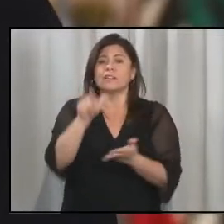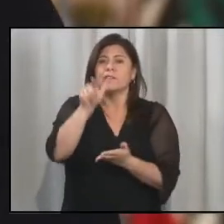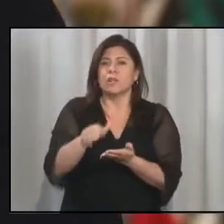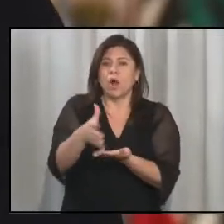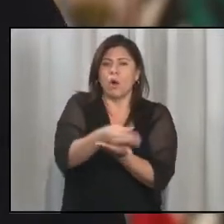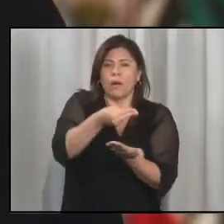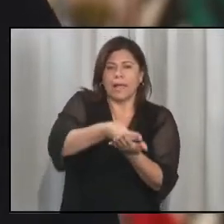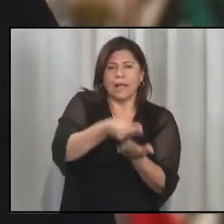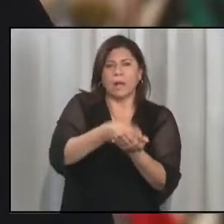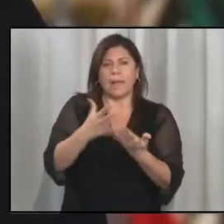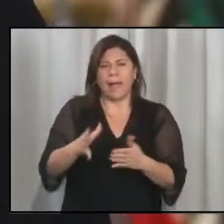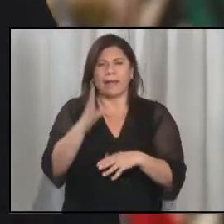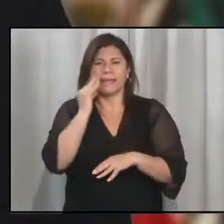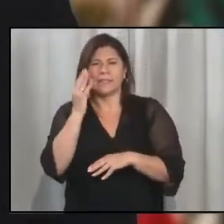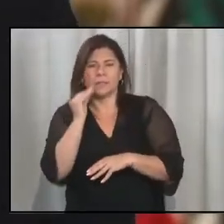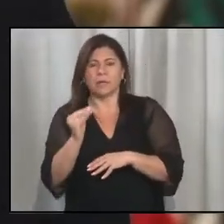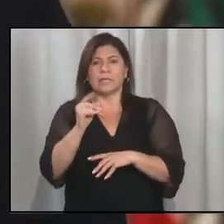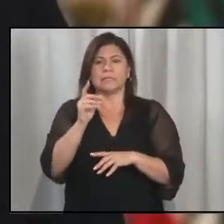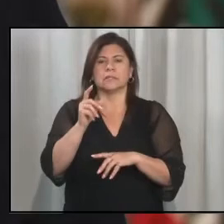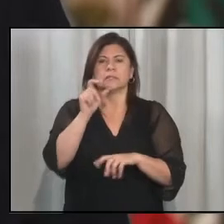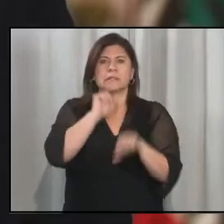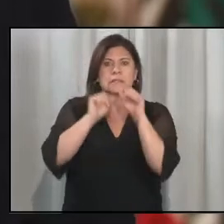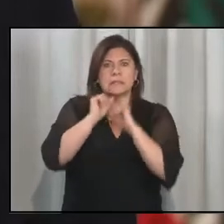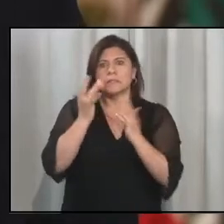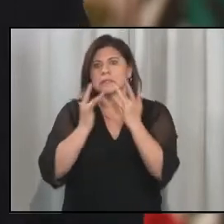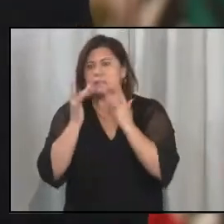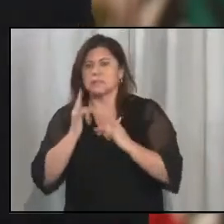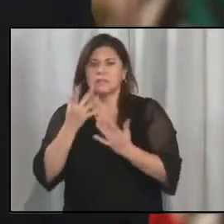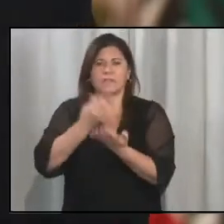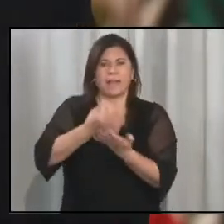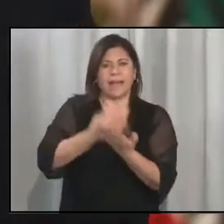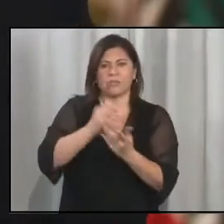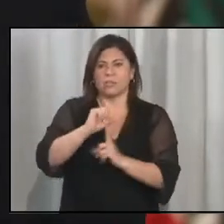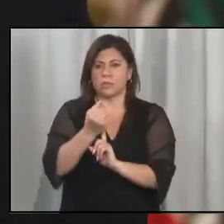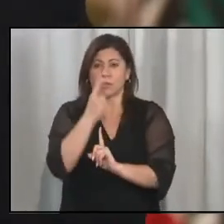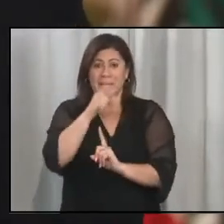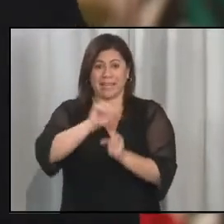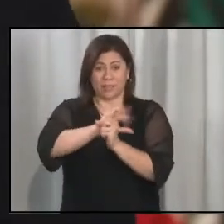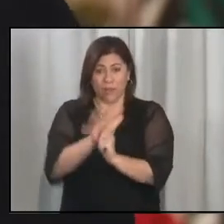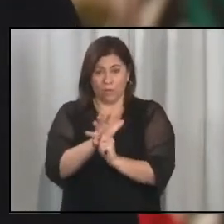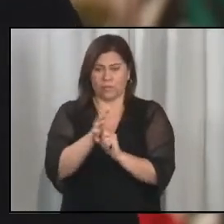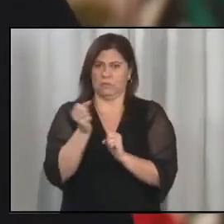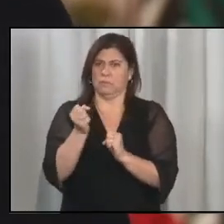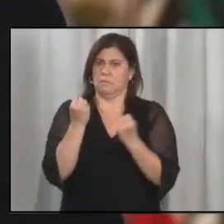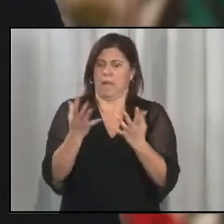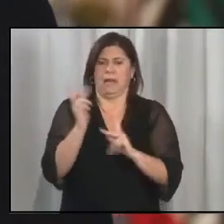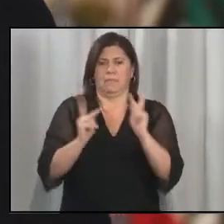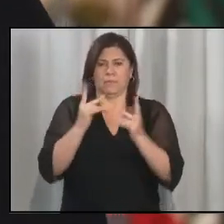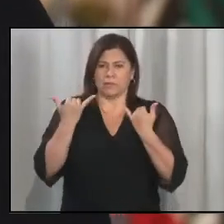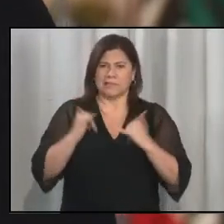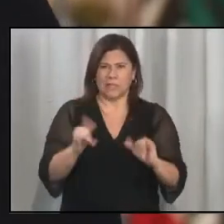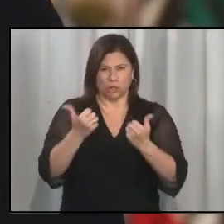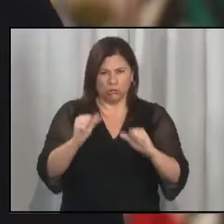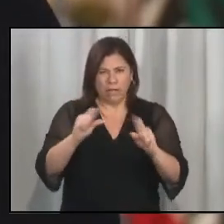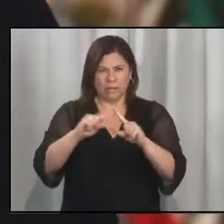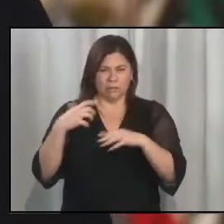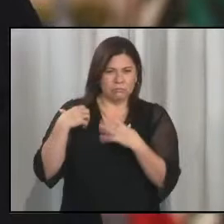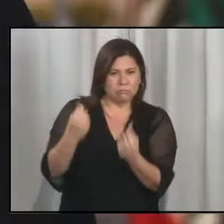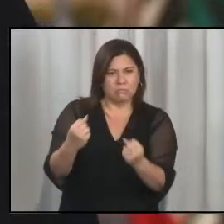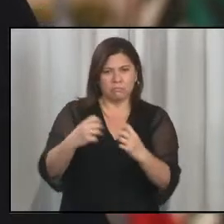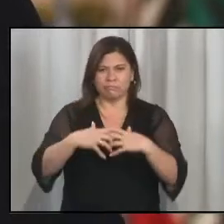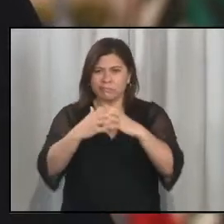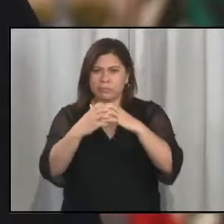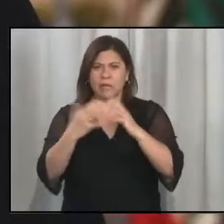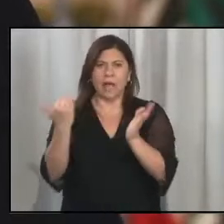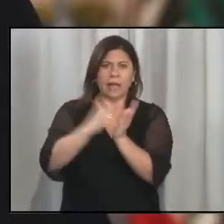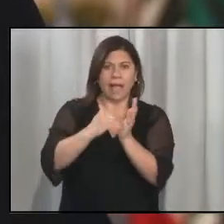financial hardships due to the COVID-19 pandemic. Many residents are still recovering from the financial hardships brought on by the pandemic. This